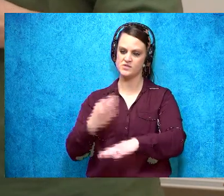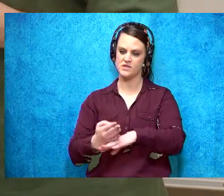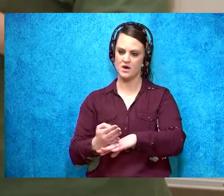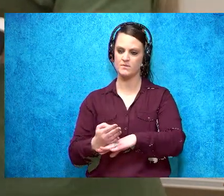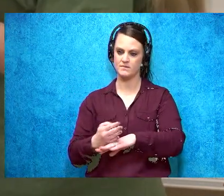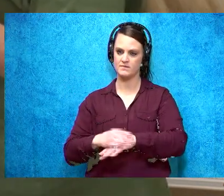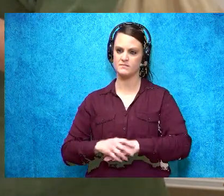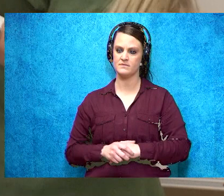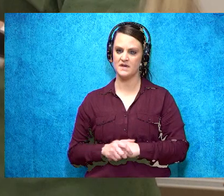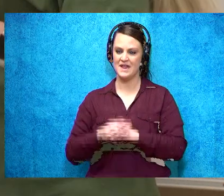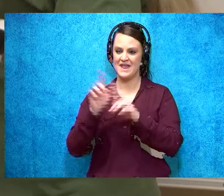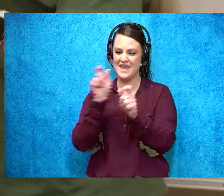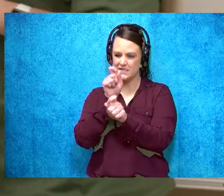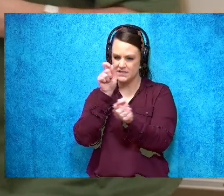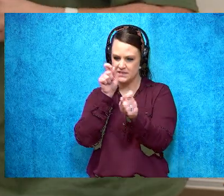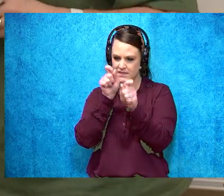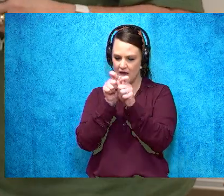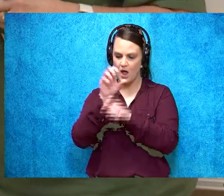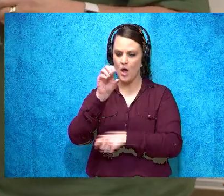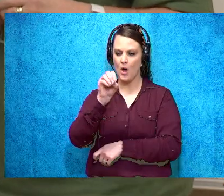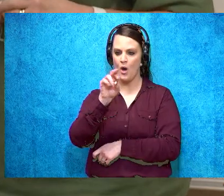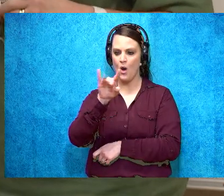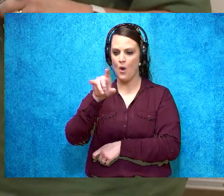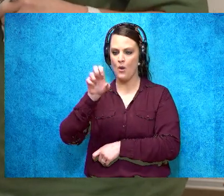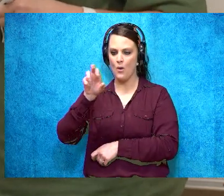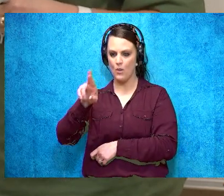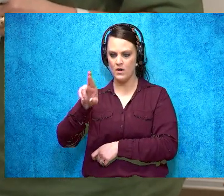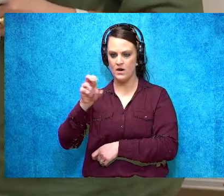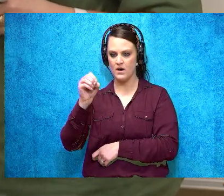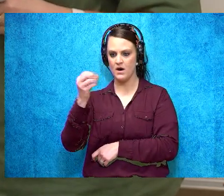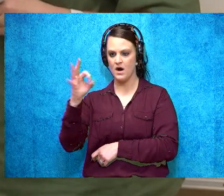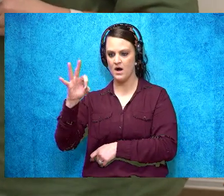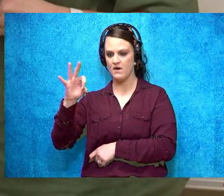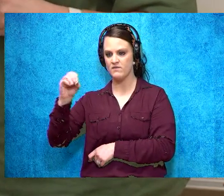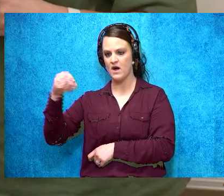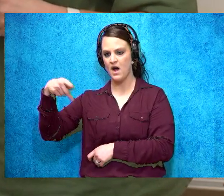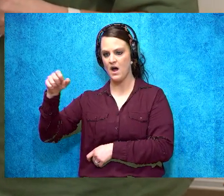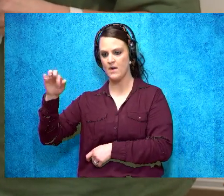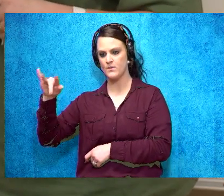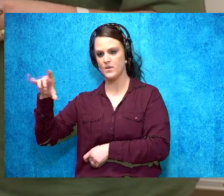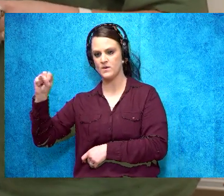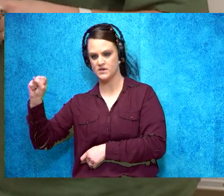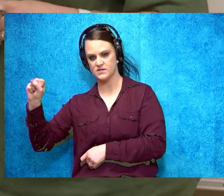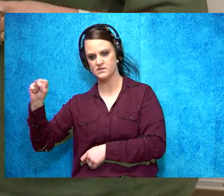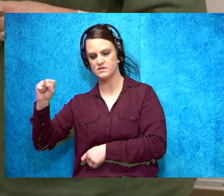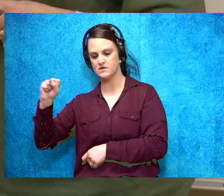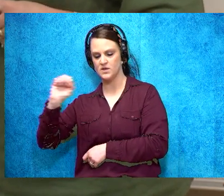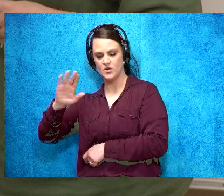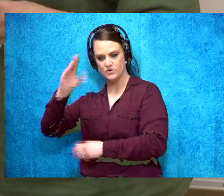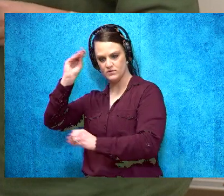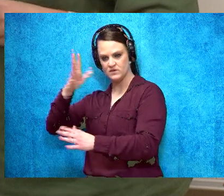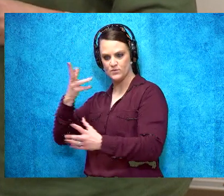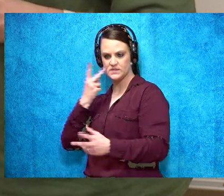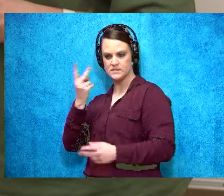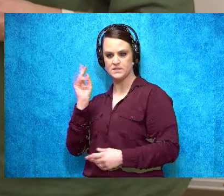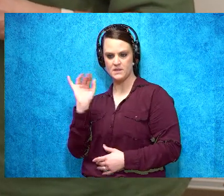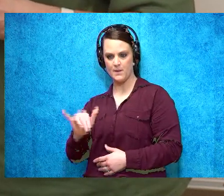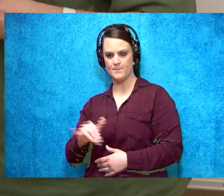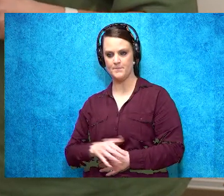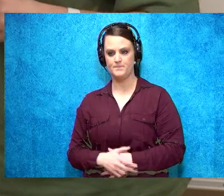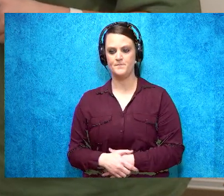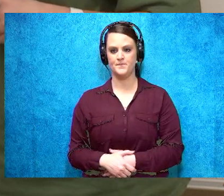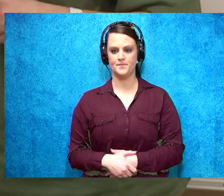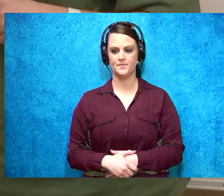That is exactly order of operation. That is what your teacher wants to see. Good job. All